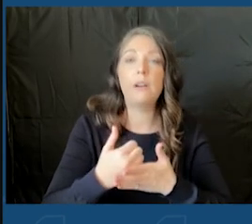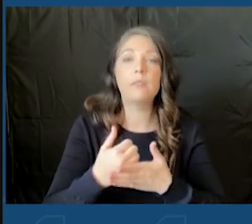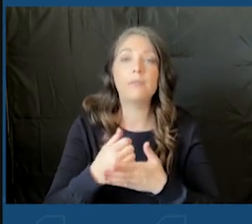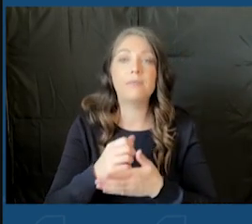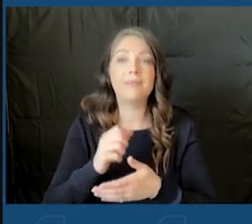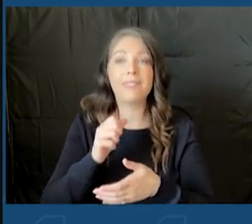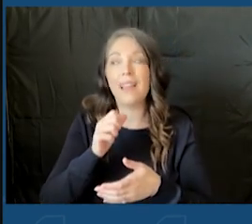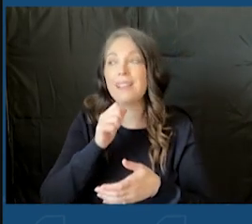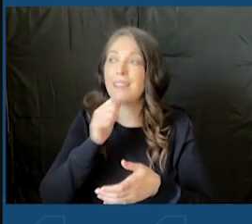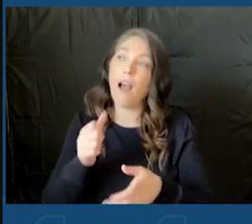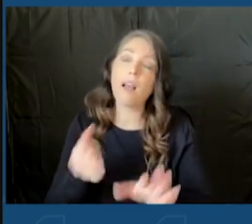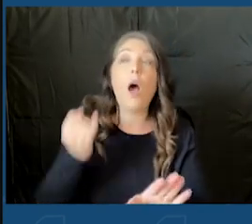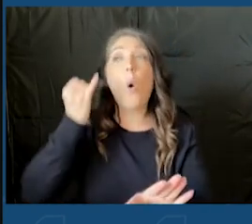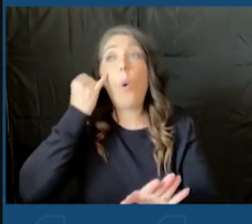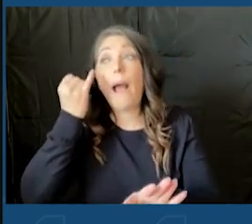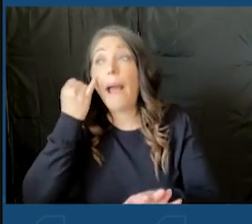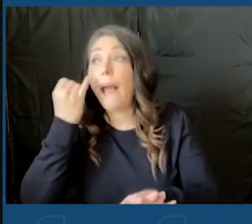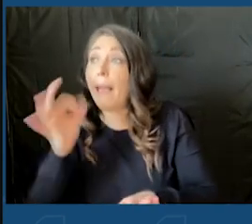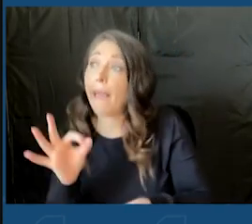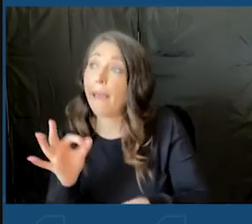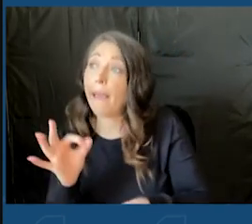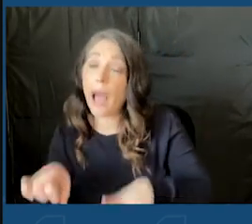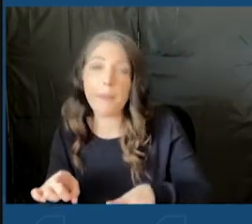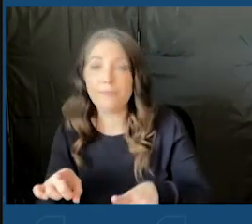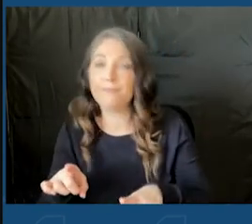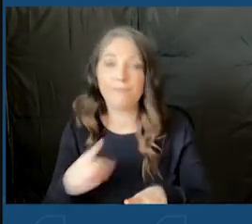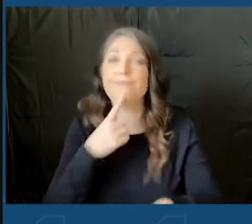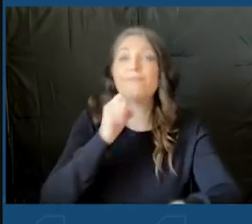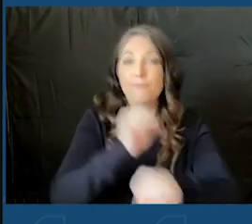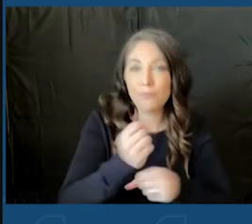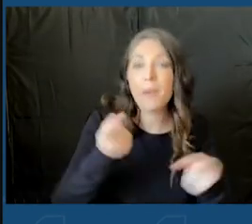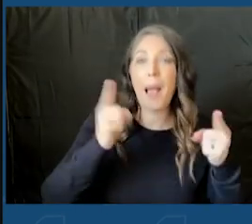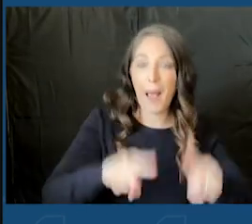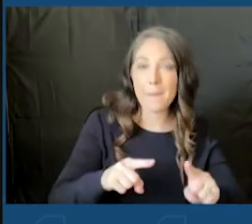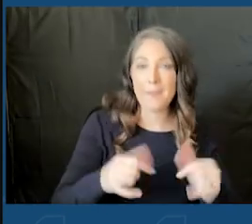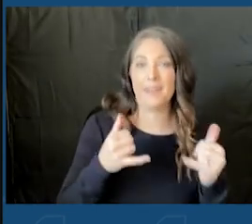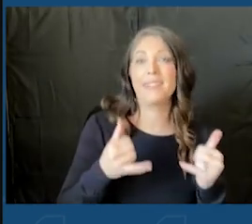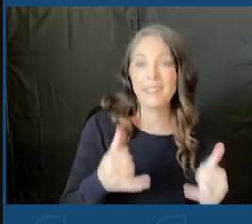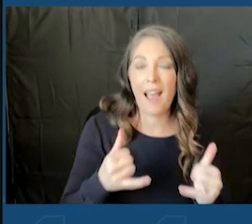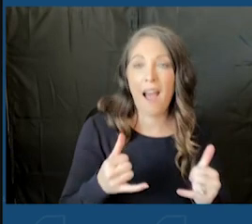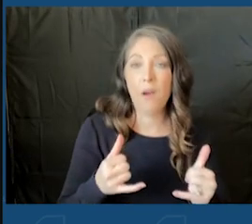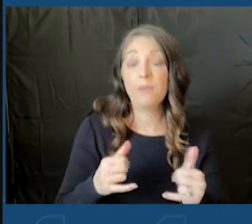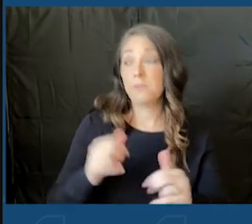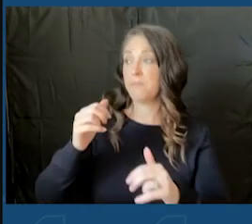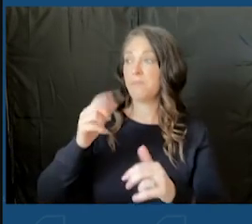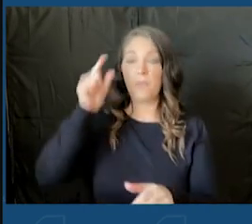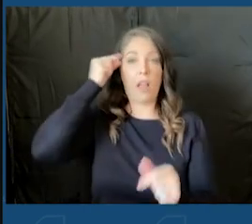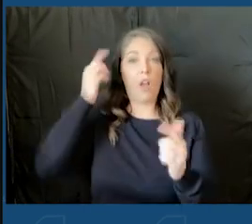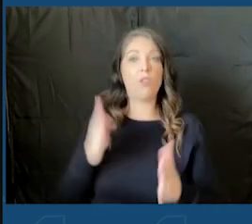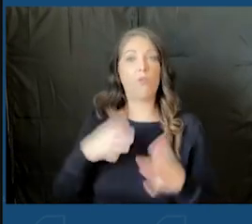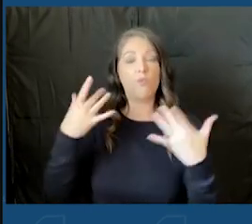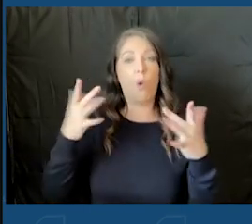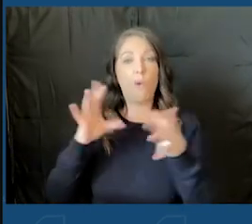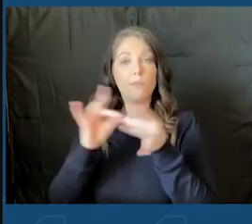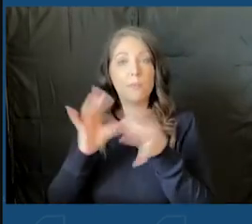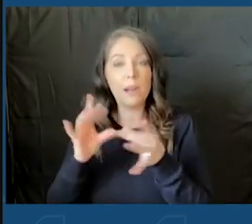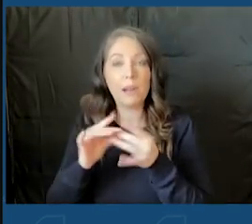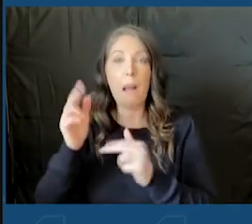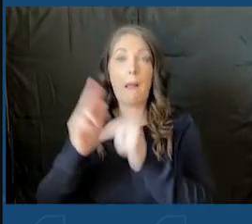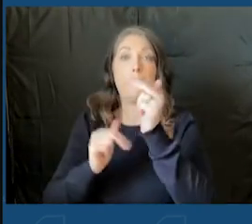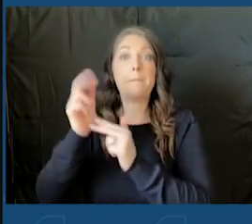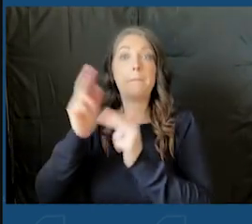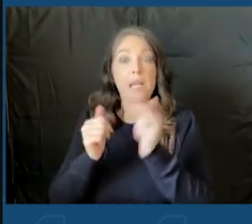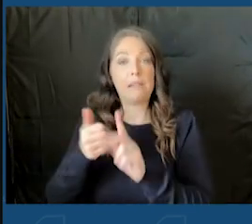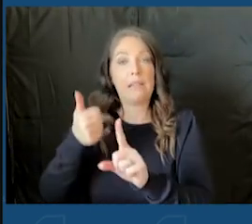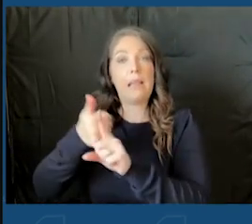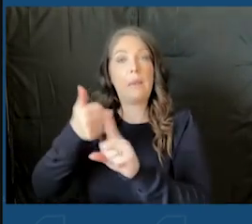is now a matter of when, since, as the governor said, buildings alone are responsible for so much of our